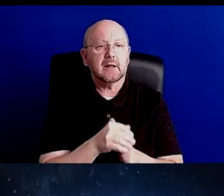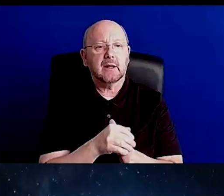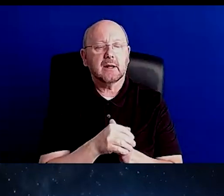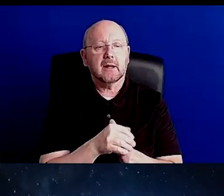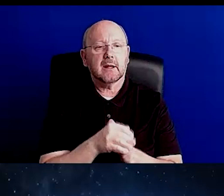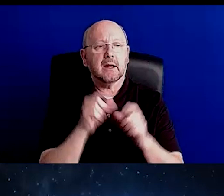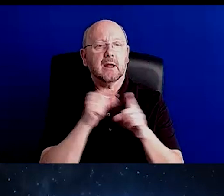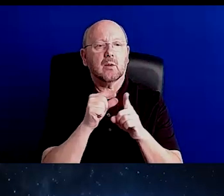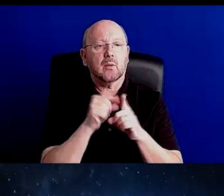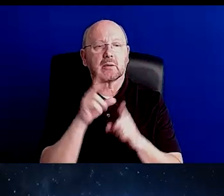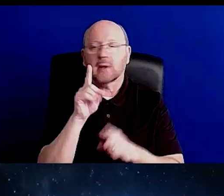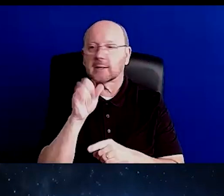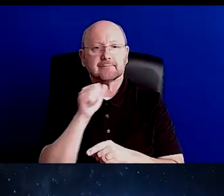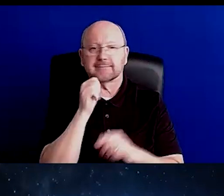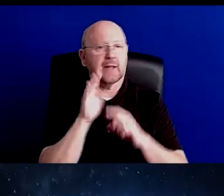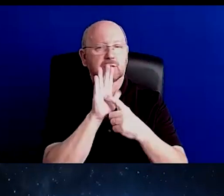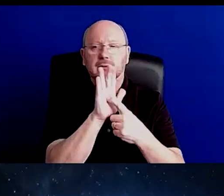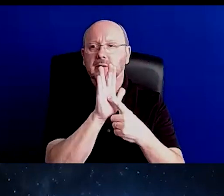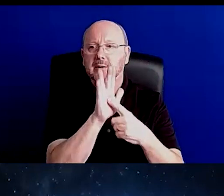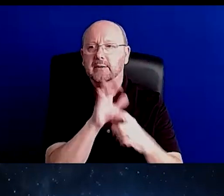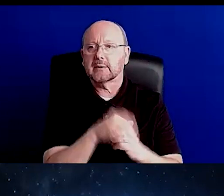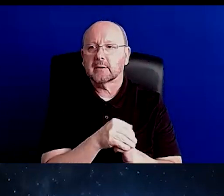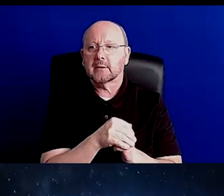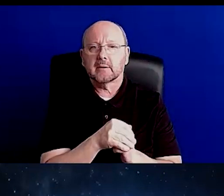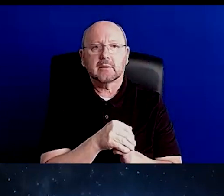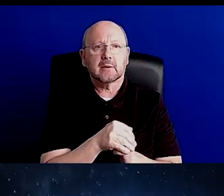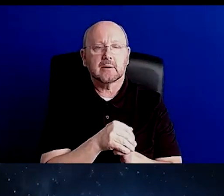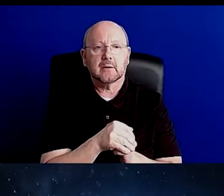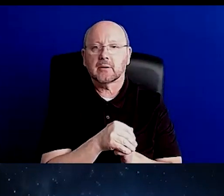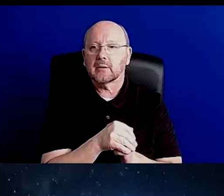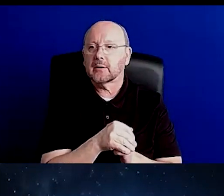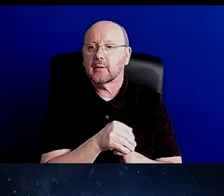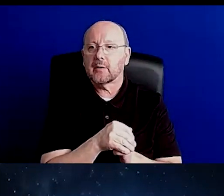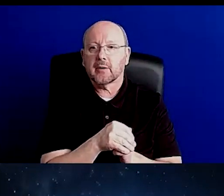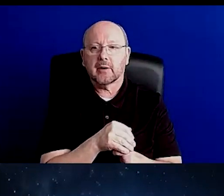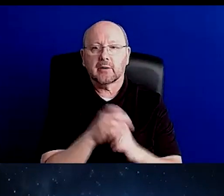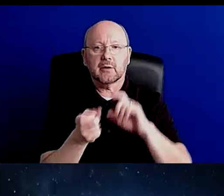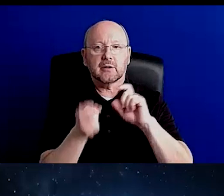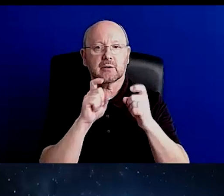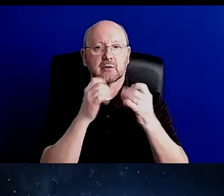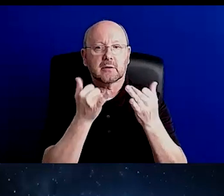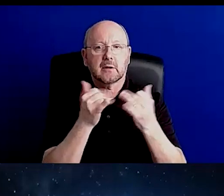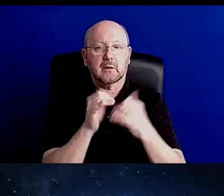not showing. Is it not showing? I think you have to reshare specifically to the document.